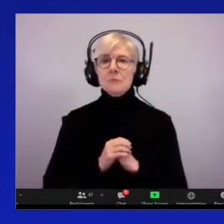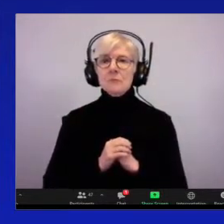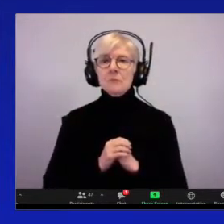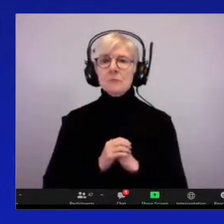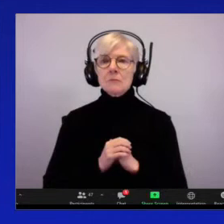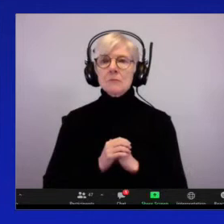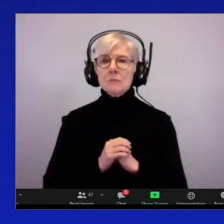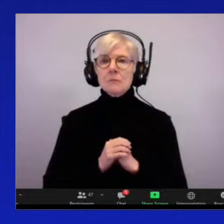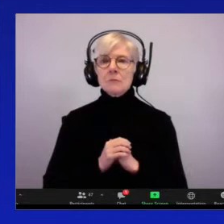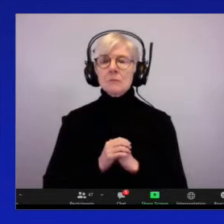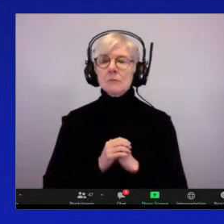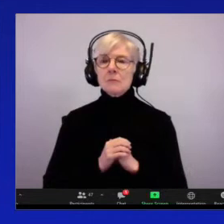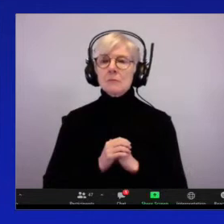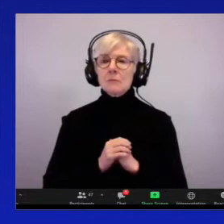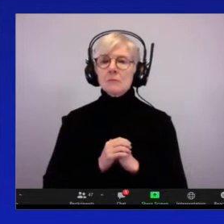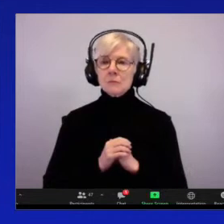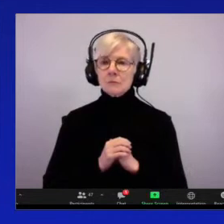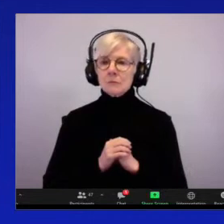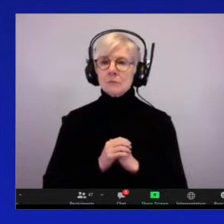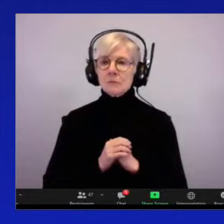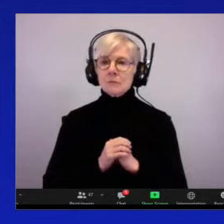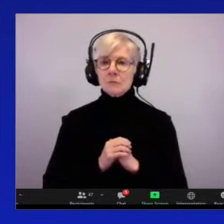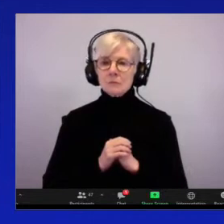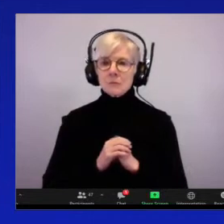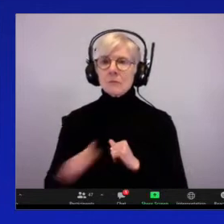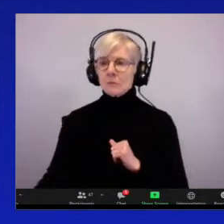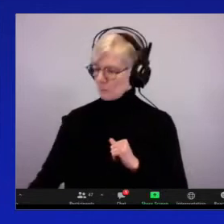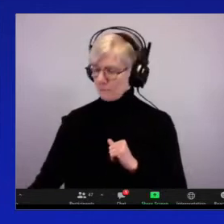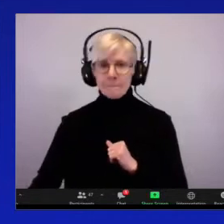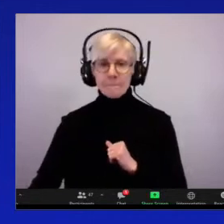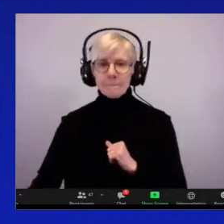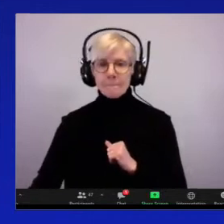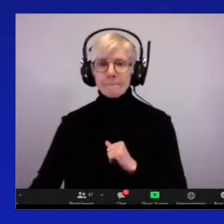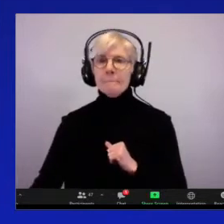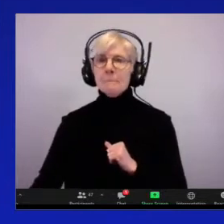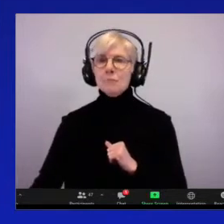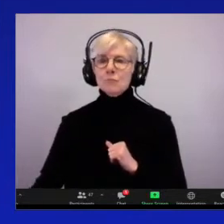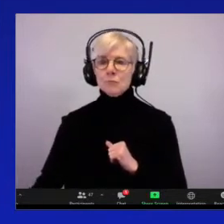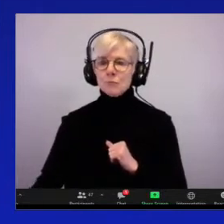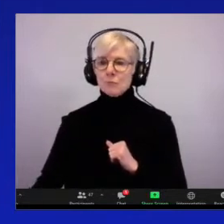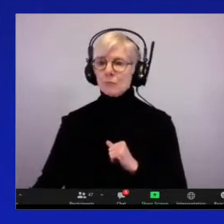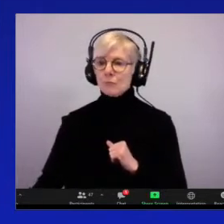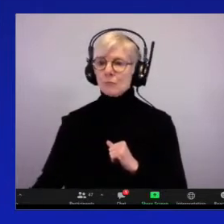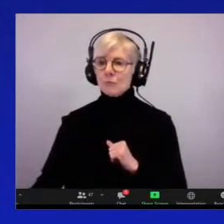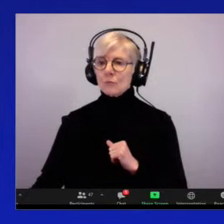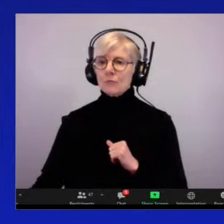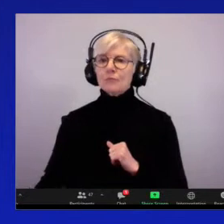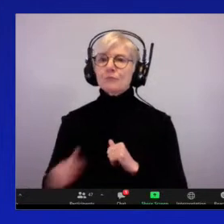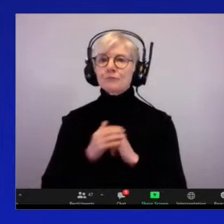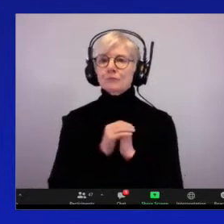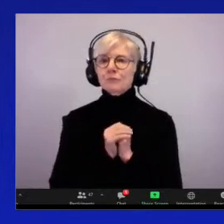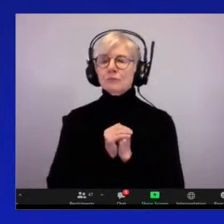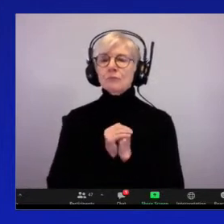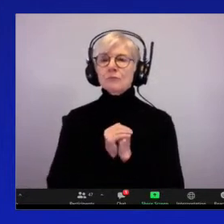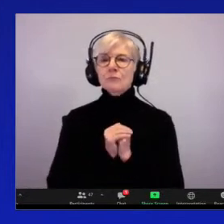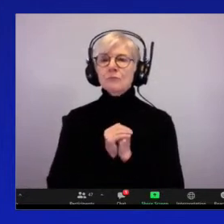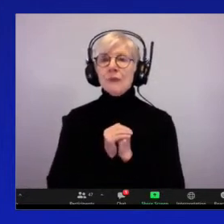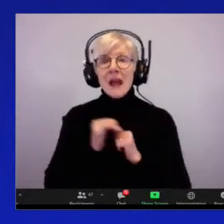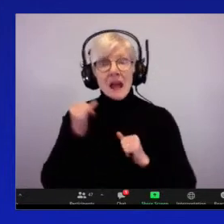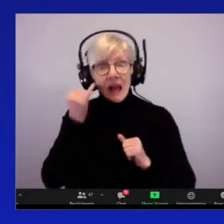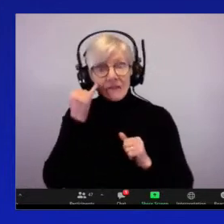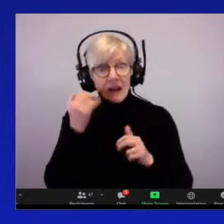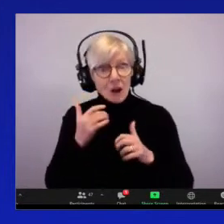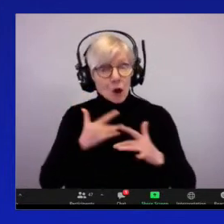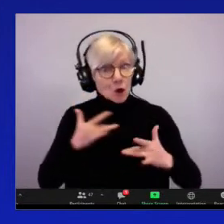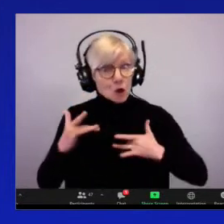séance d'information d'aujourd'hui dans la langue de leur choix en activant Interprétation en langue. If you have any issues, please